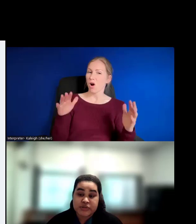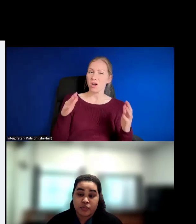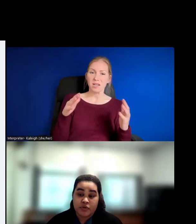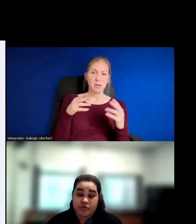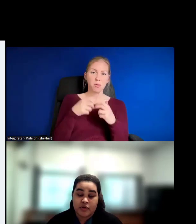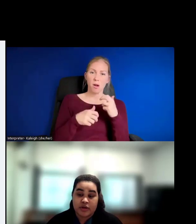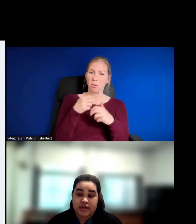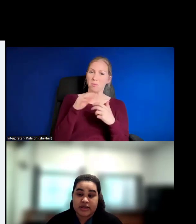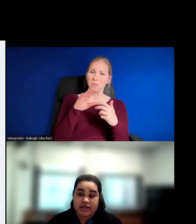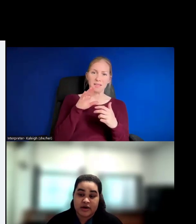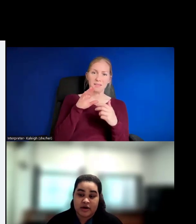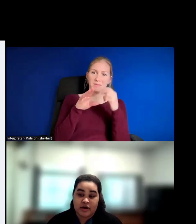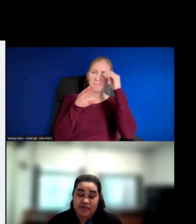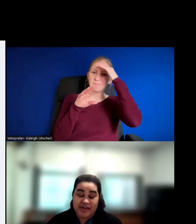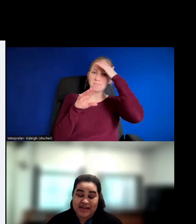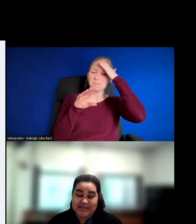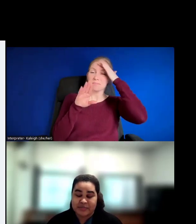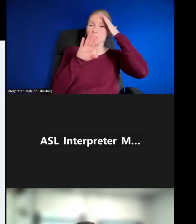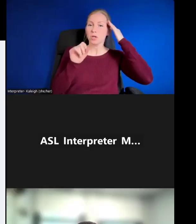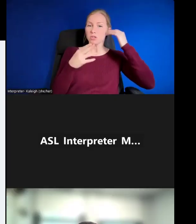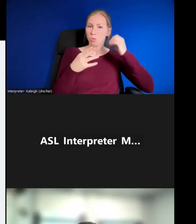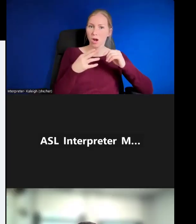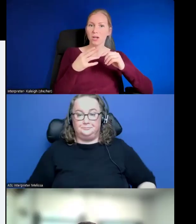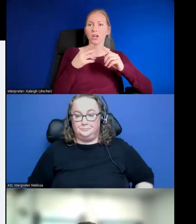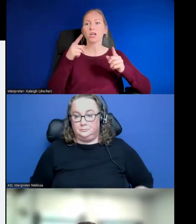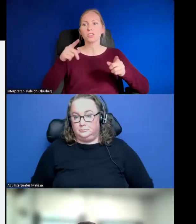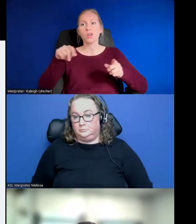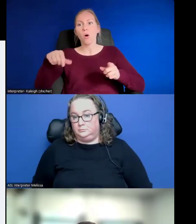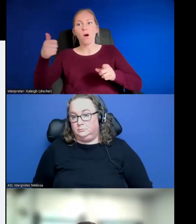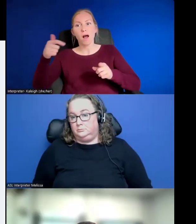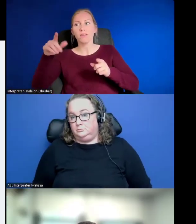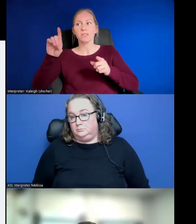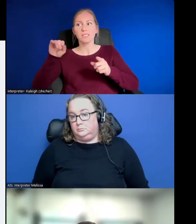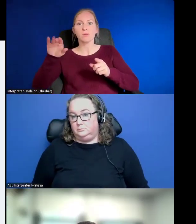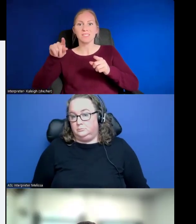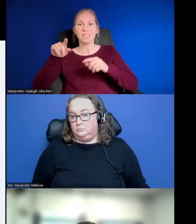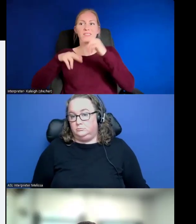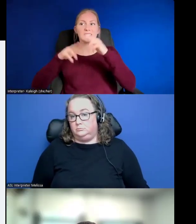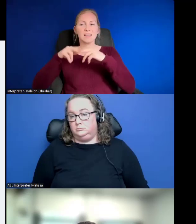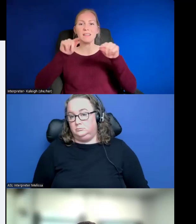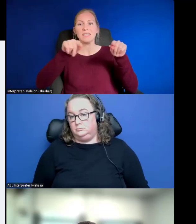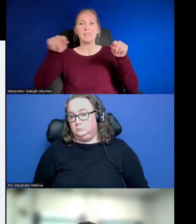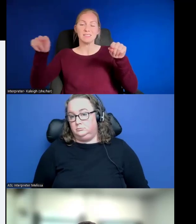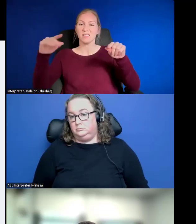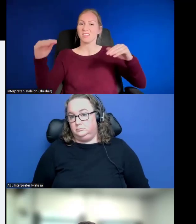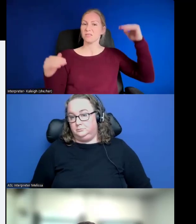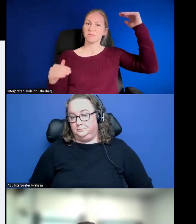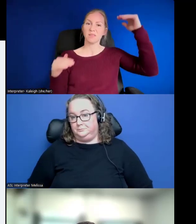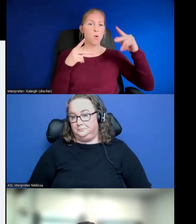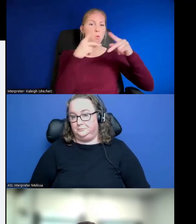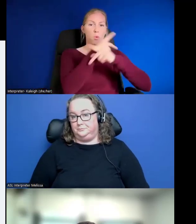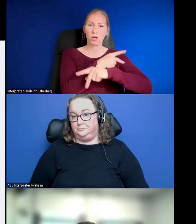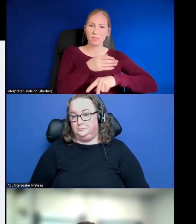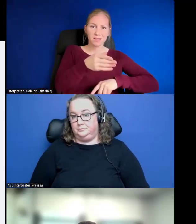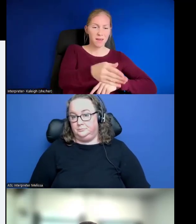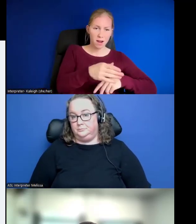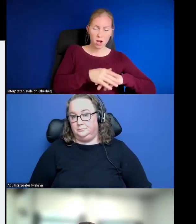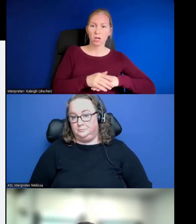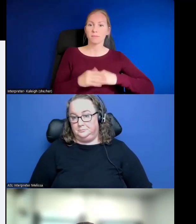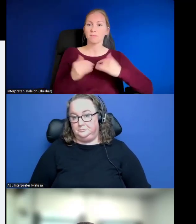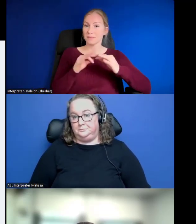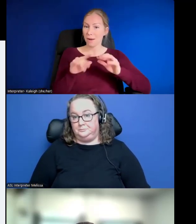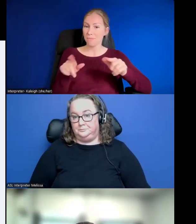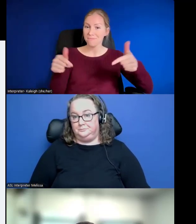It's also worth noting here that because of how DOC has been reporting their race and